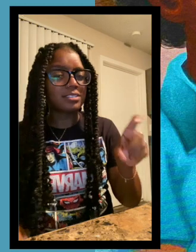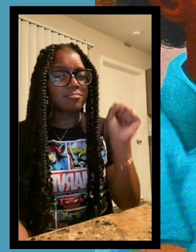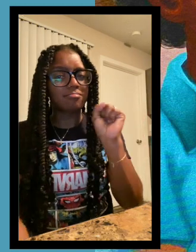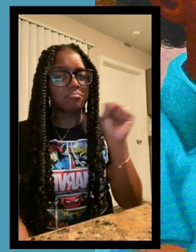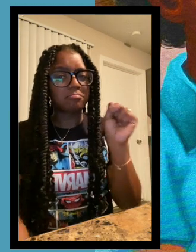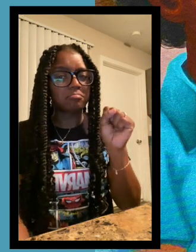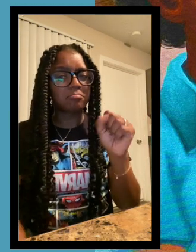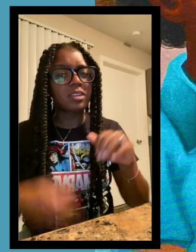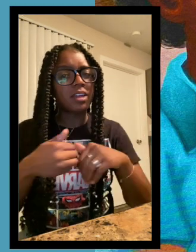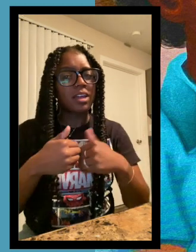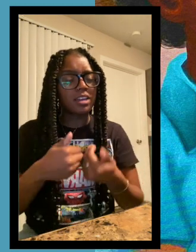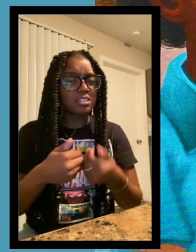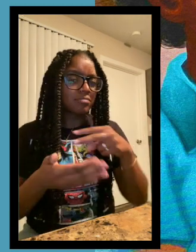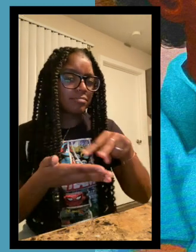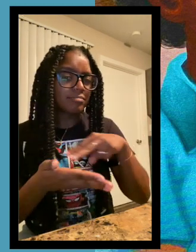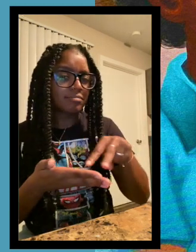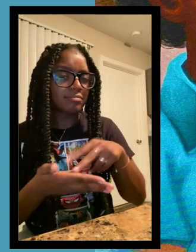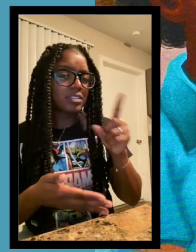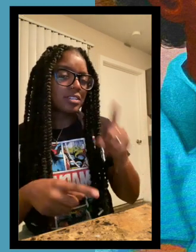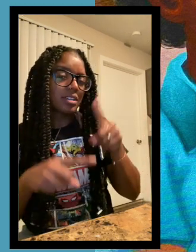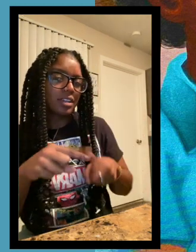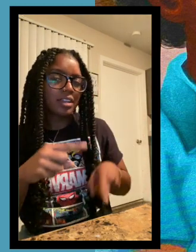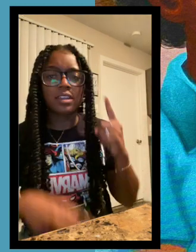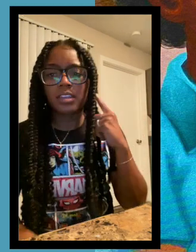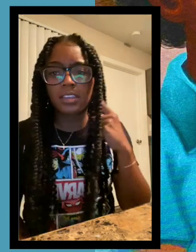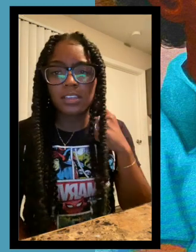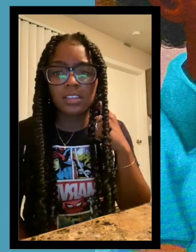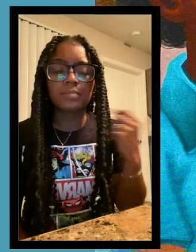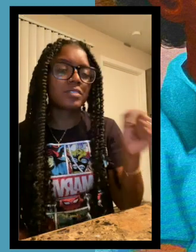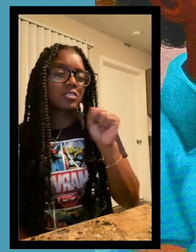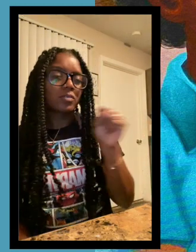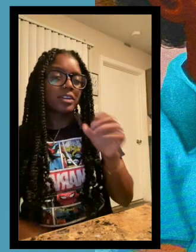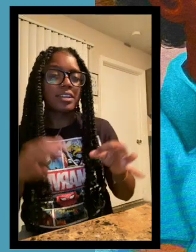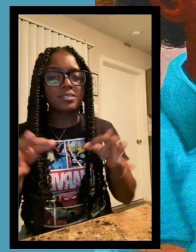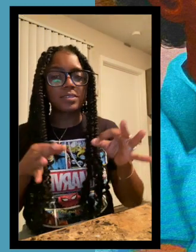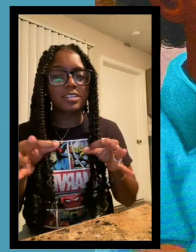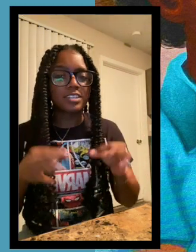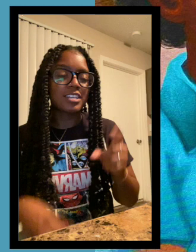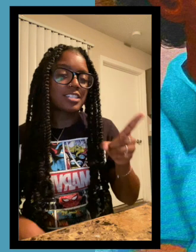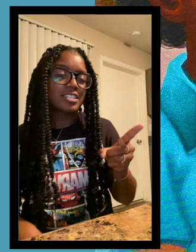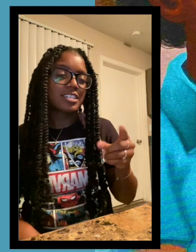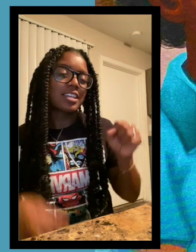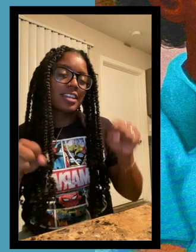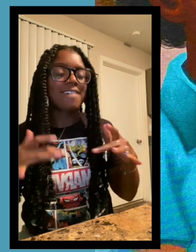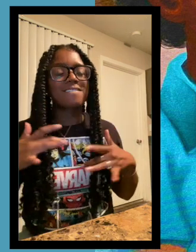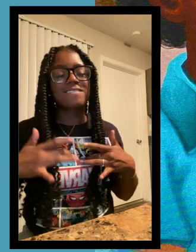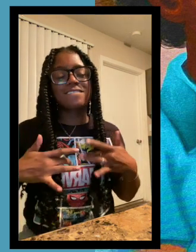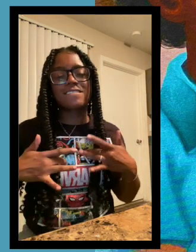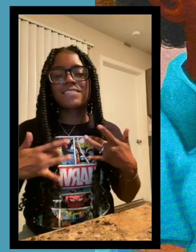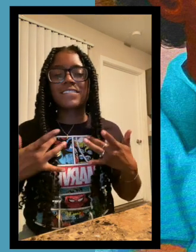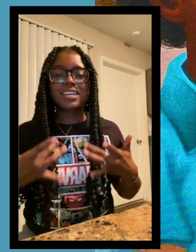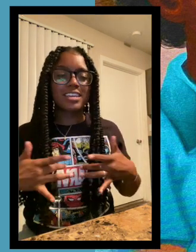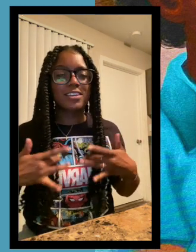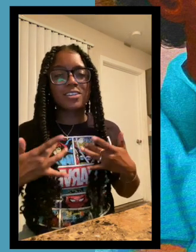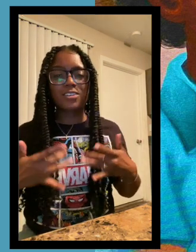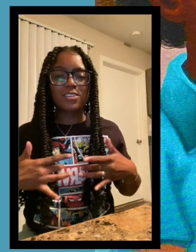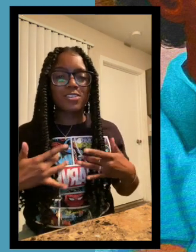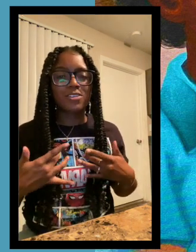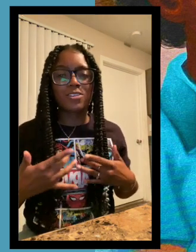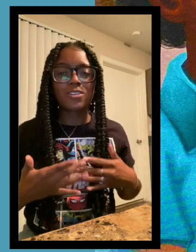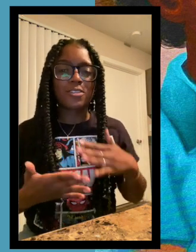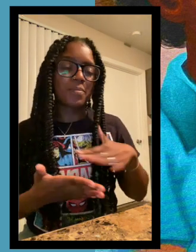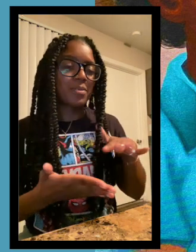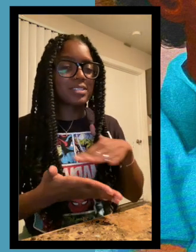He asked Serenity, "How does she know how to dance so well if she cannot hear the music?" Serenity